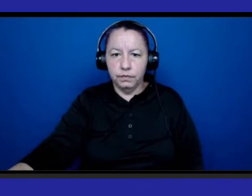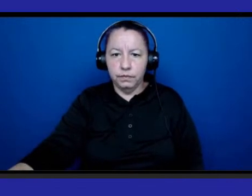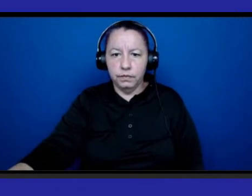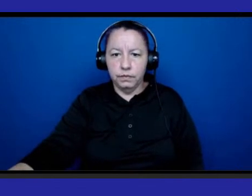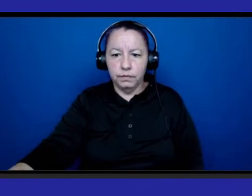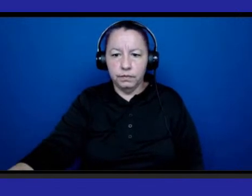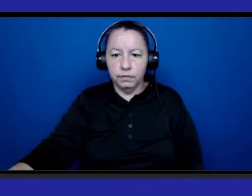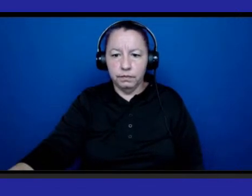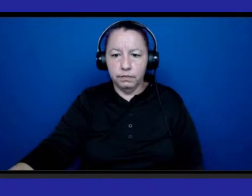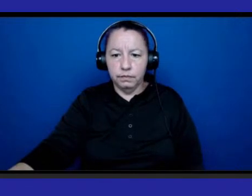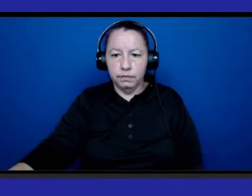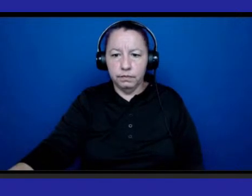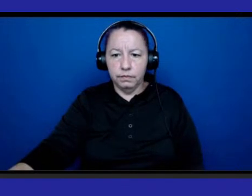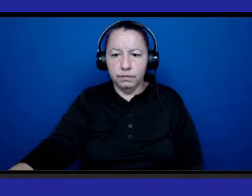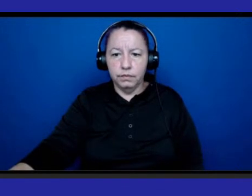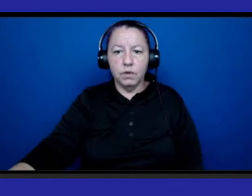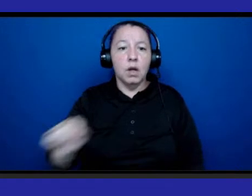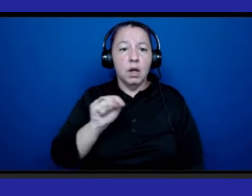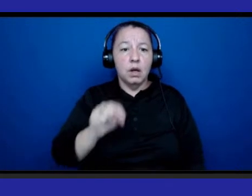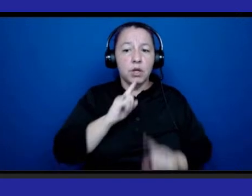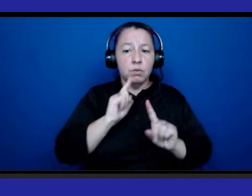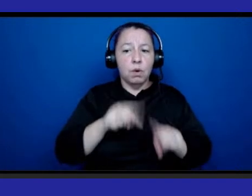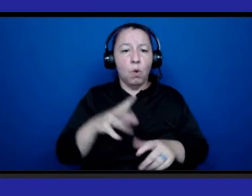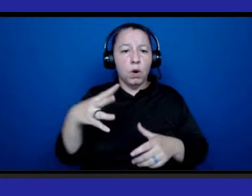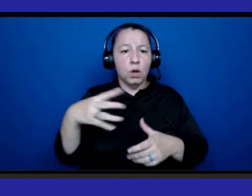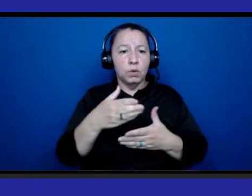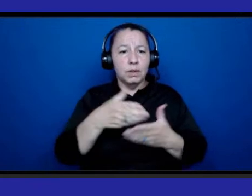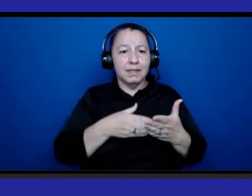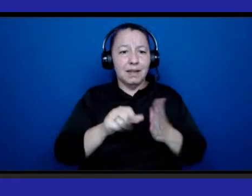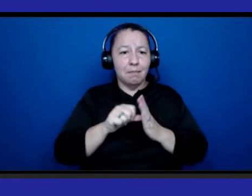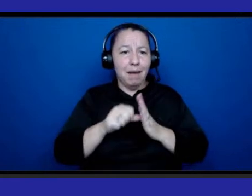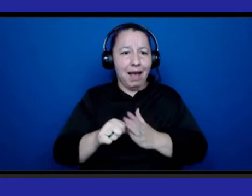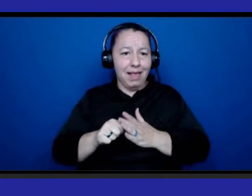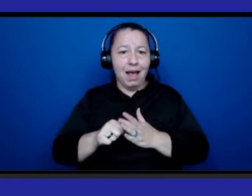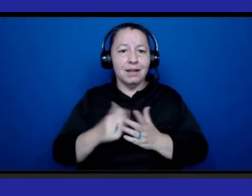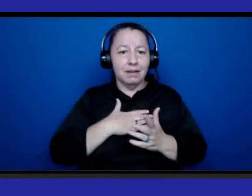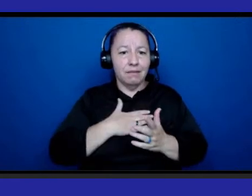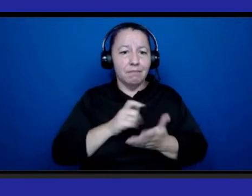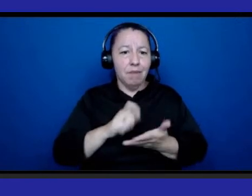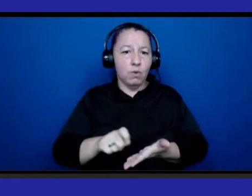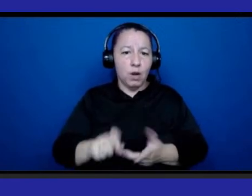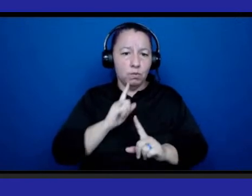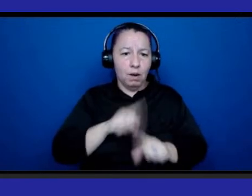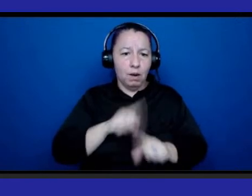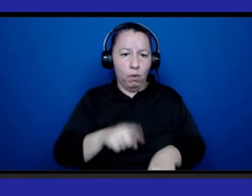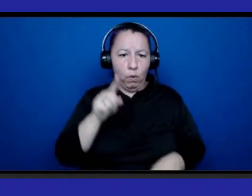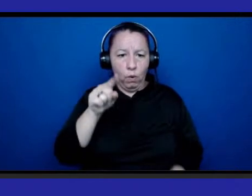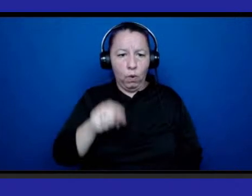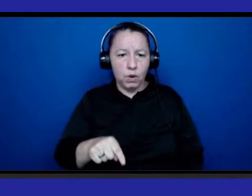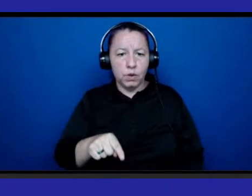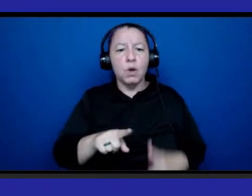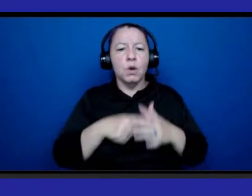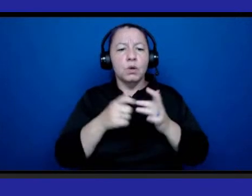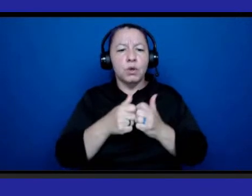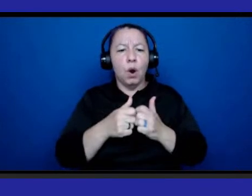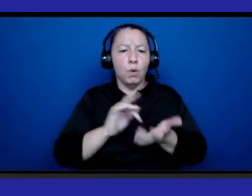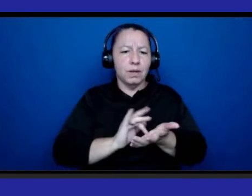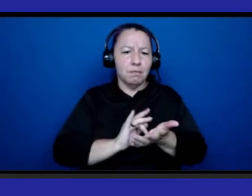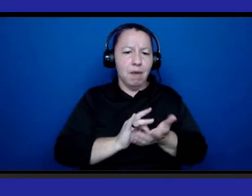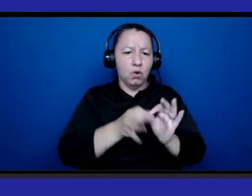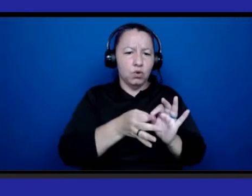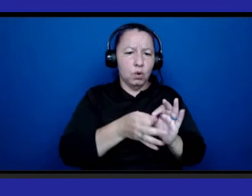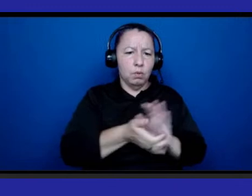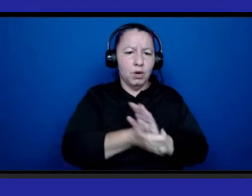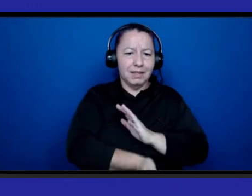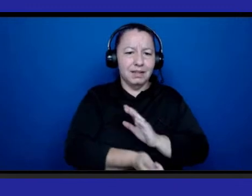So this report will include some highlights of my written report. And we'll start off with the medical interpreter skills training because